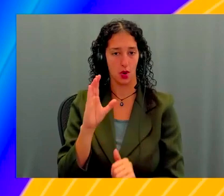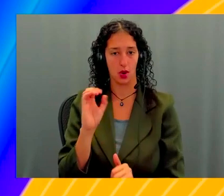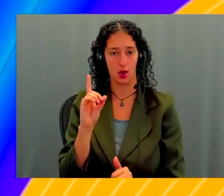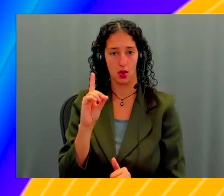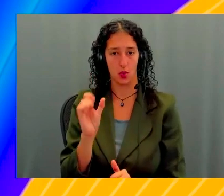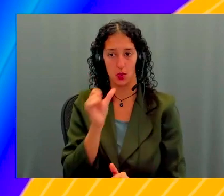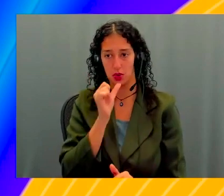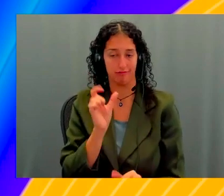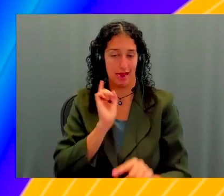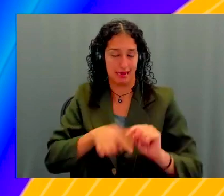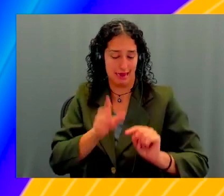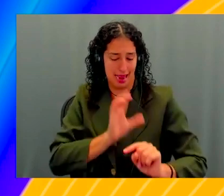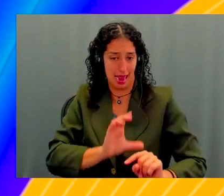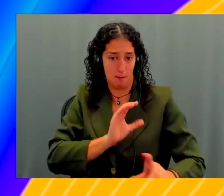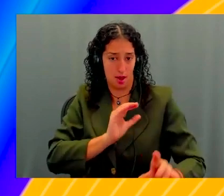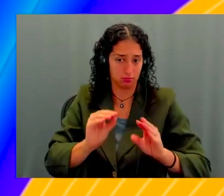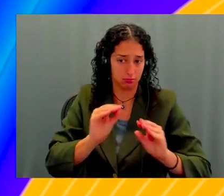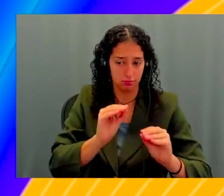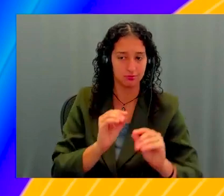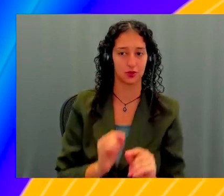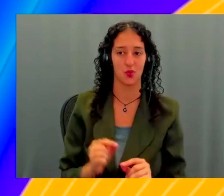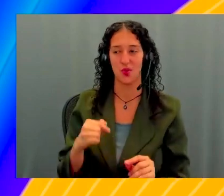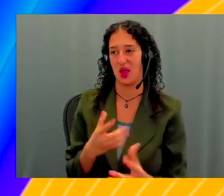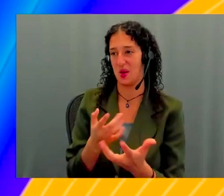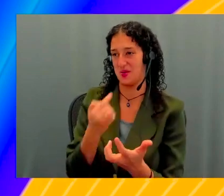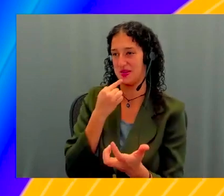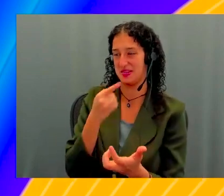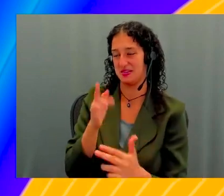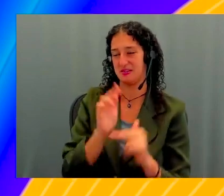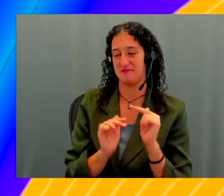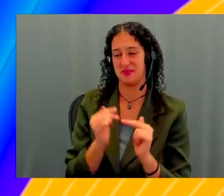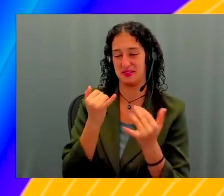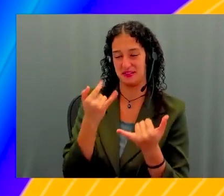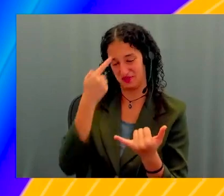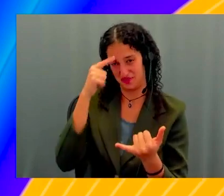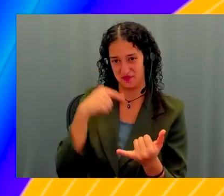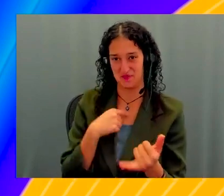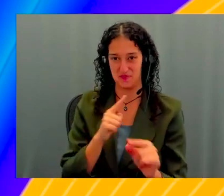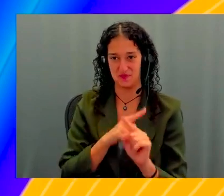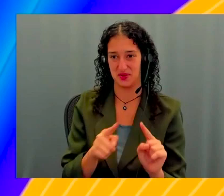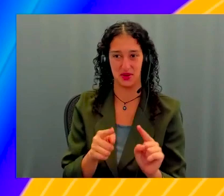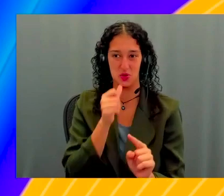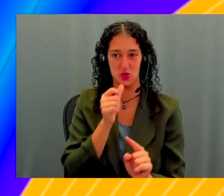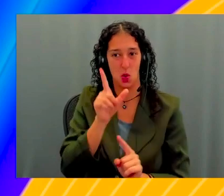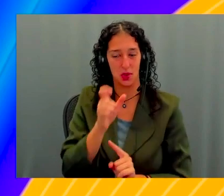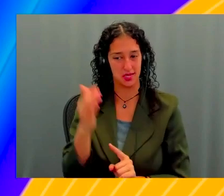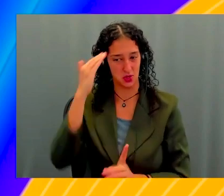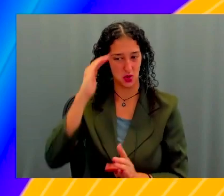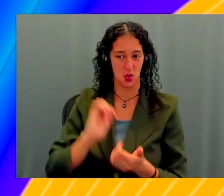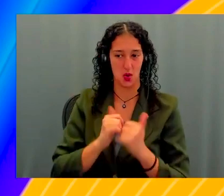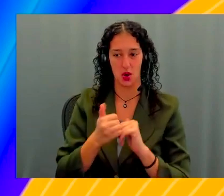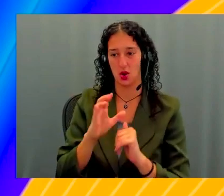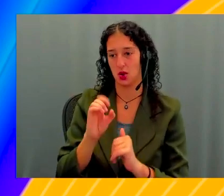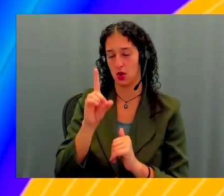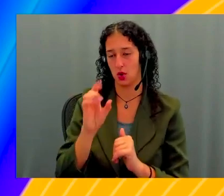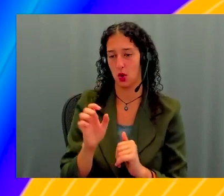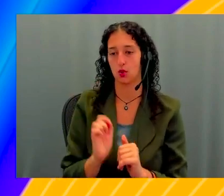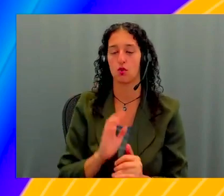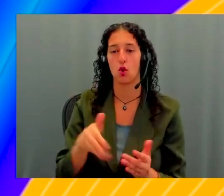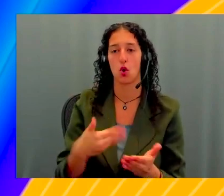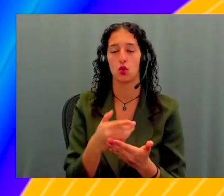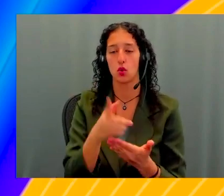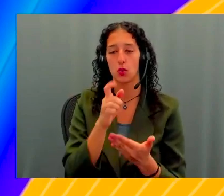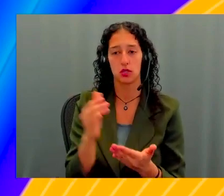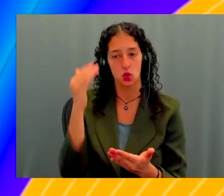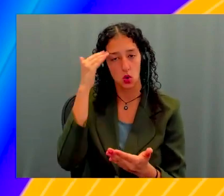so I'd like to think she built this for me. But yes, you do not need to know how to code. All you have to have is a web browser tool, and you